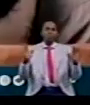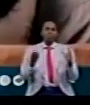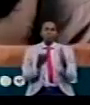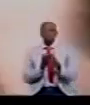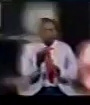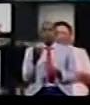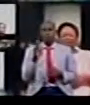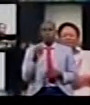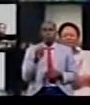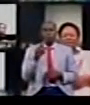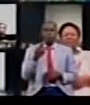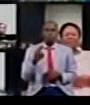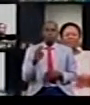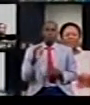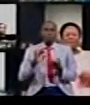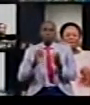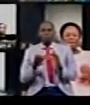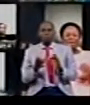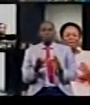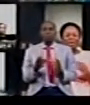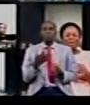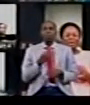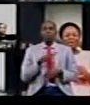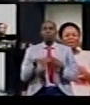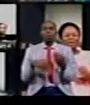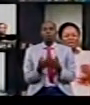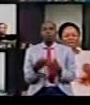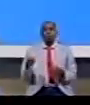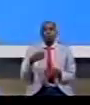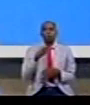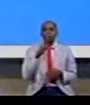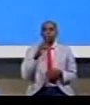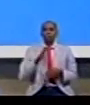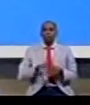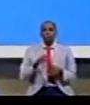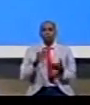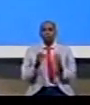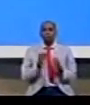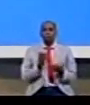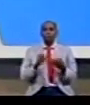of affliction. I want to tell you that poverty is an affliction.